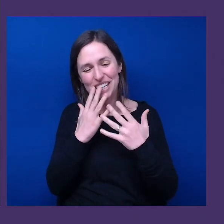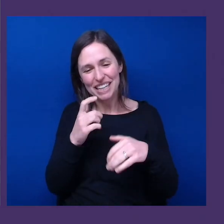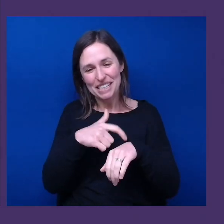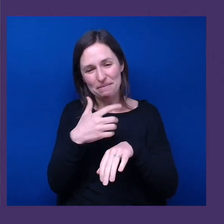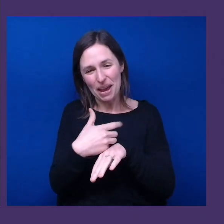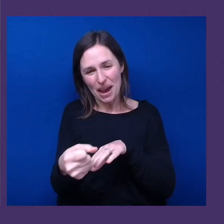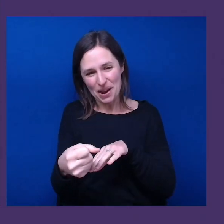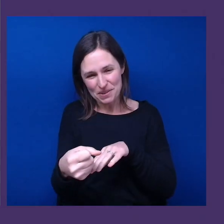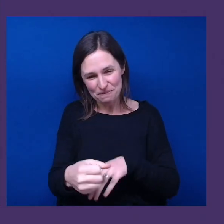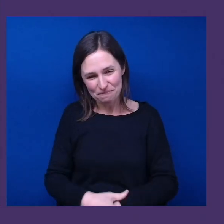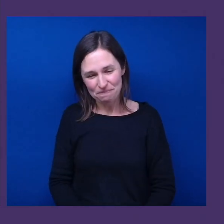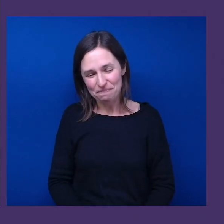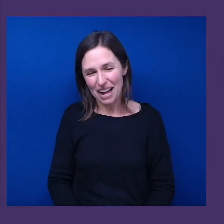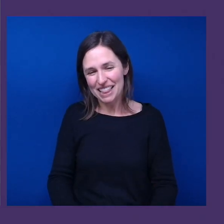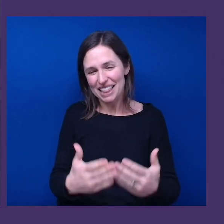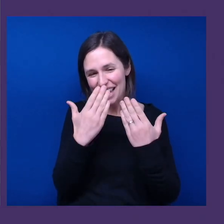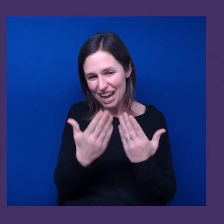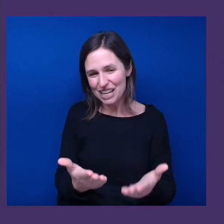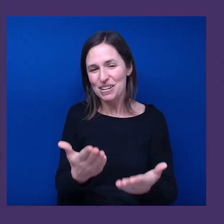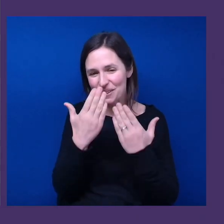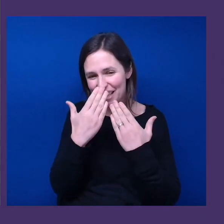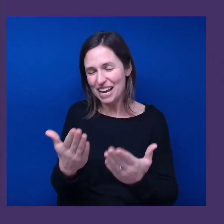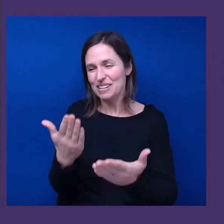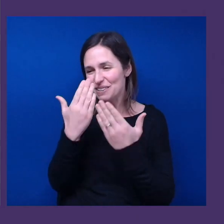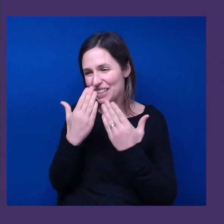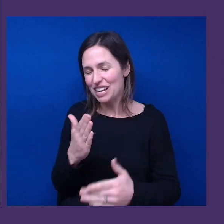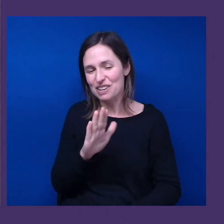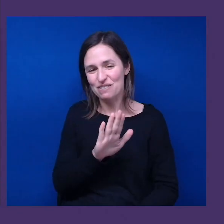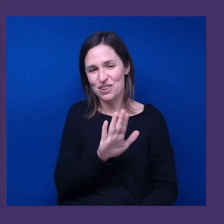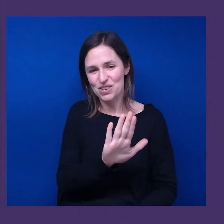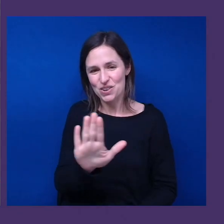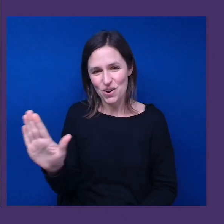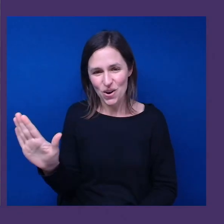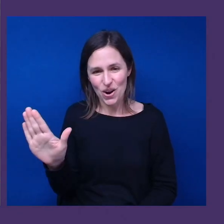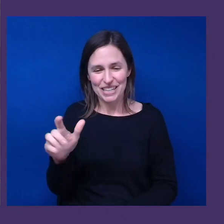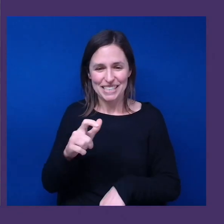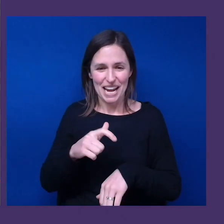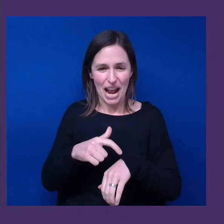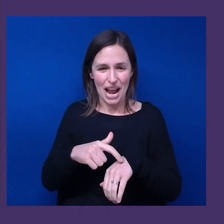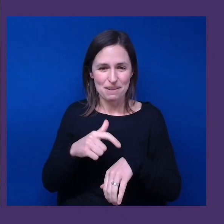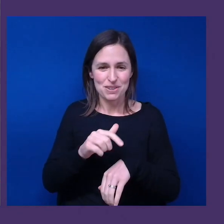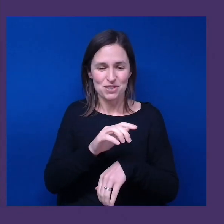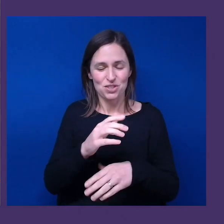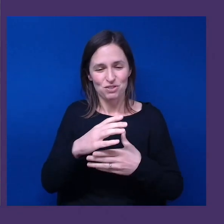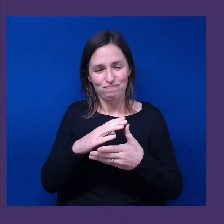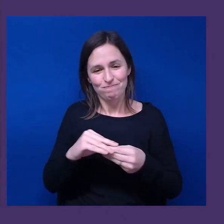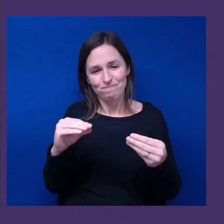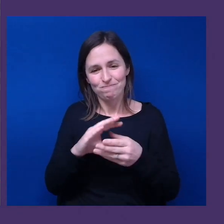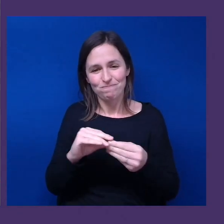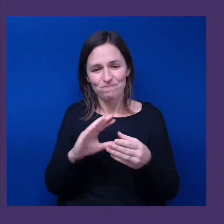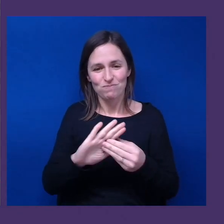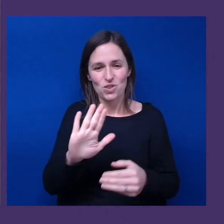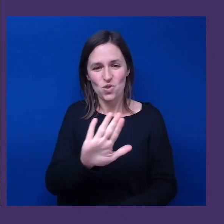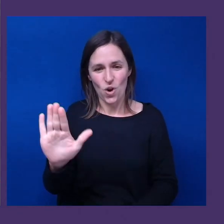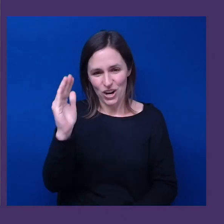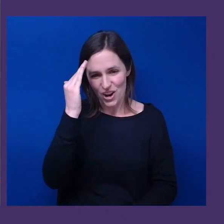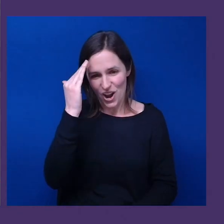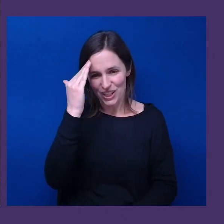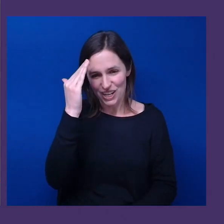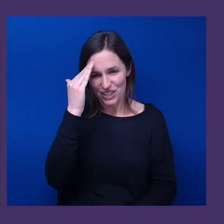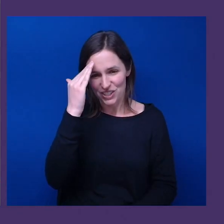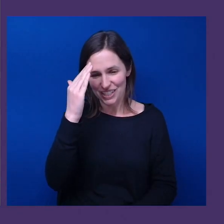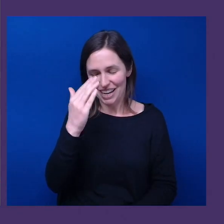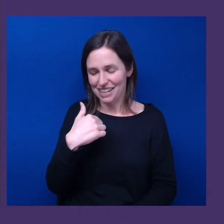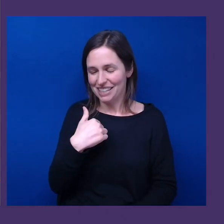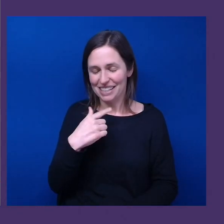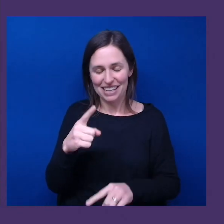to our panelists for taking the time to share their great knowledge with us. Thank you so much. And I can't wait to see all of the